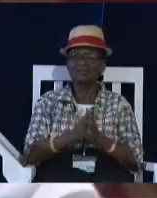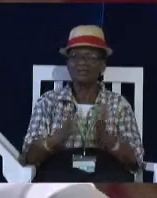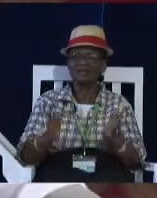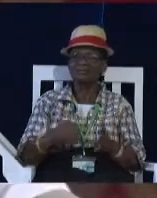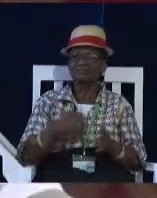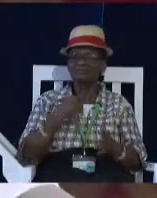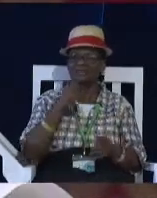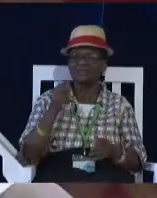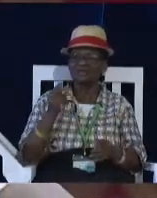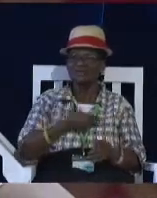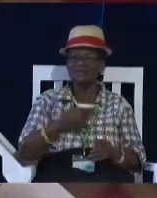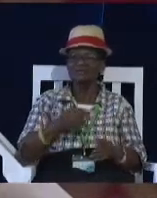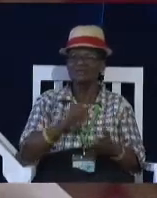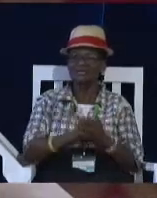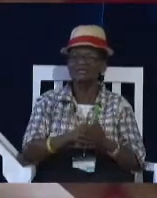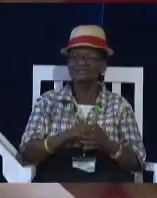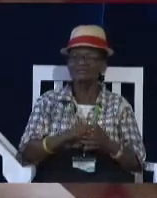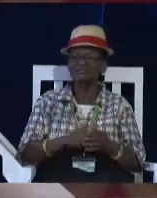Jesus told the woman,